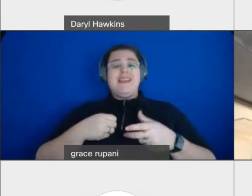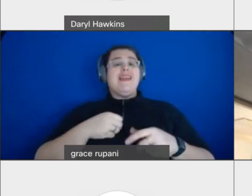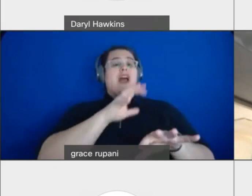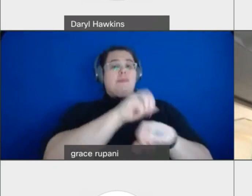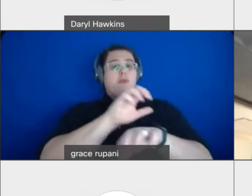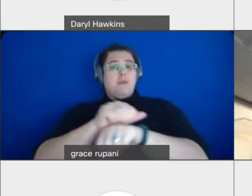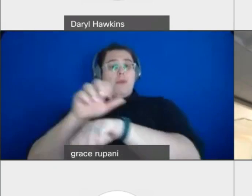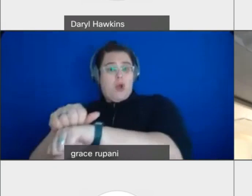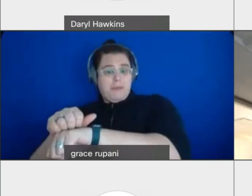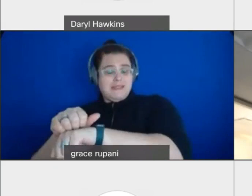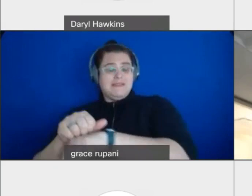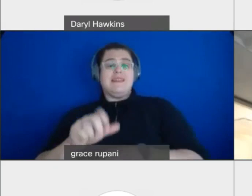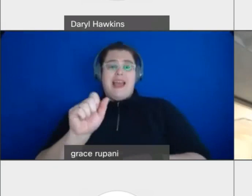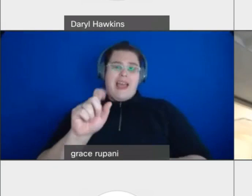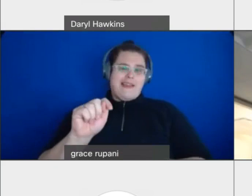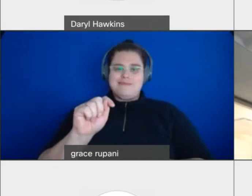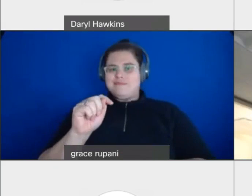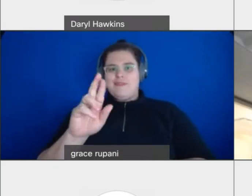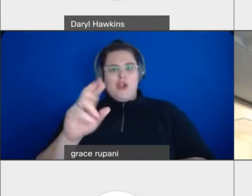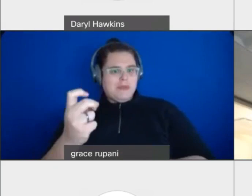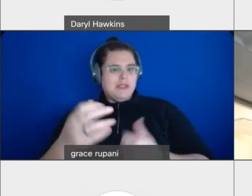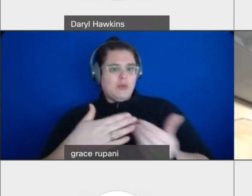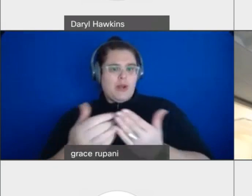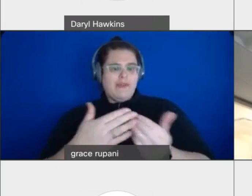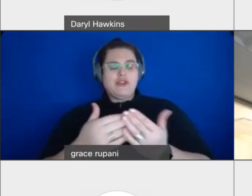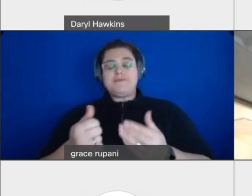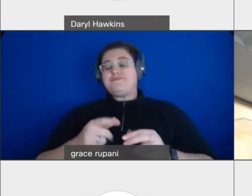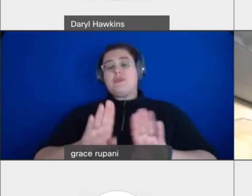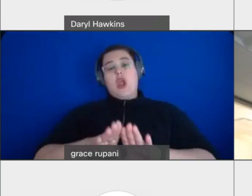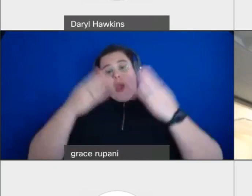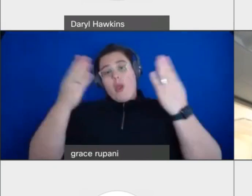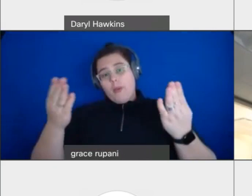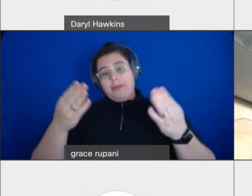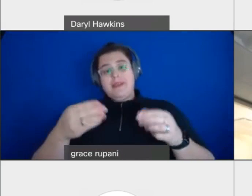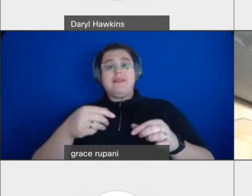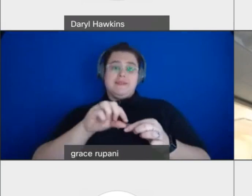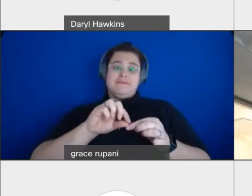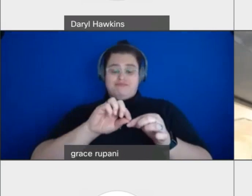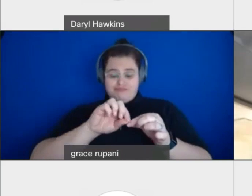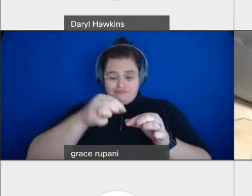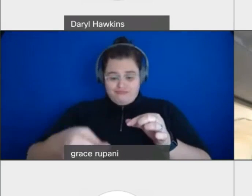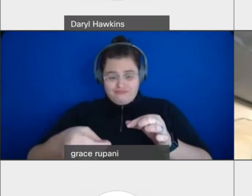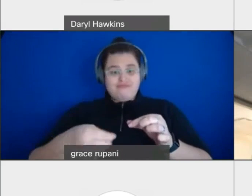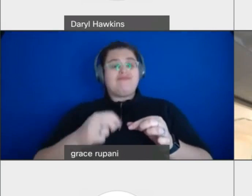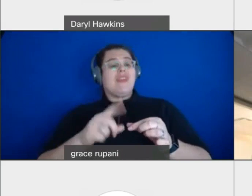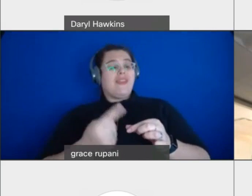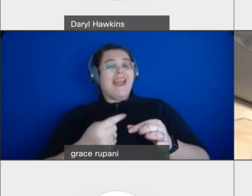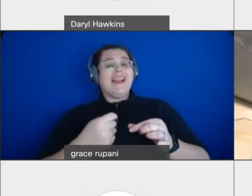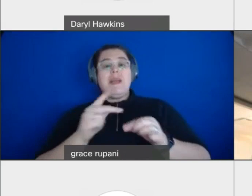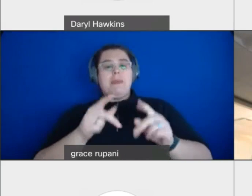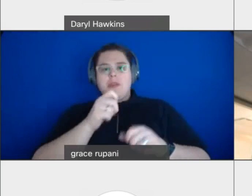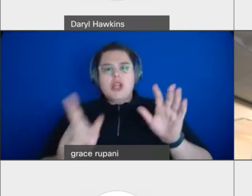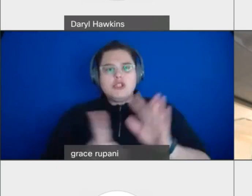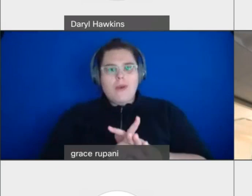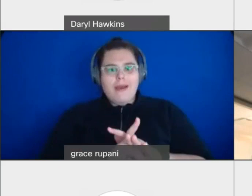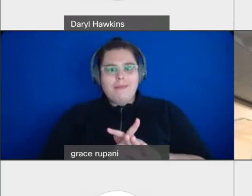they don't want to waste it. So I ask you to consider, when this vaccine is distributed, no one wants it wasted. And so we have to